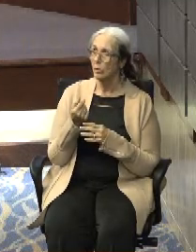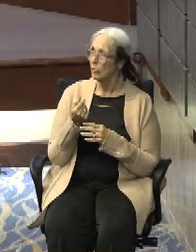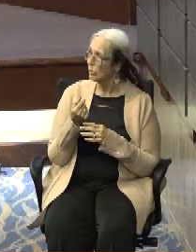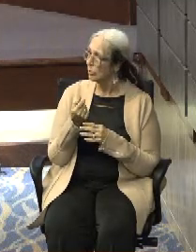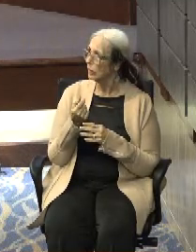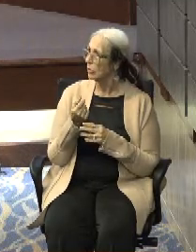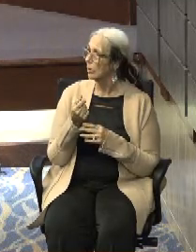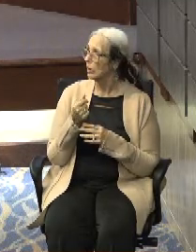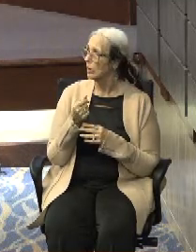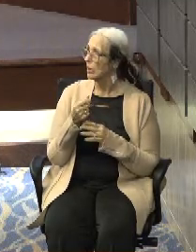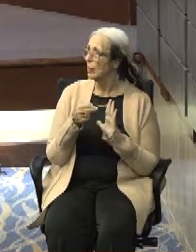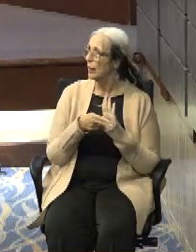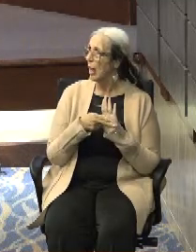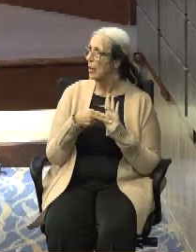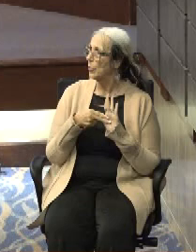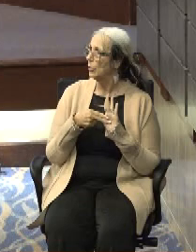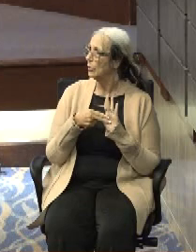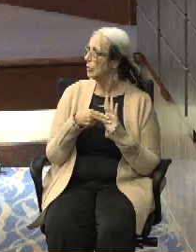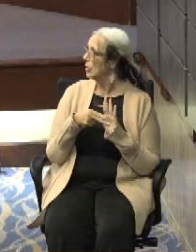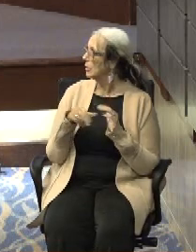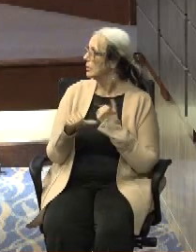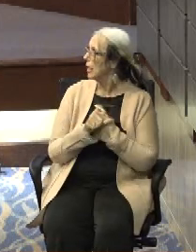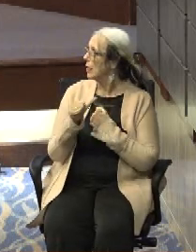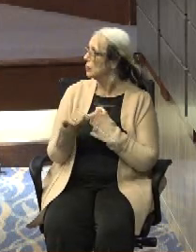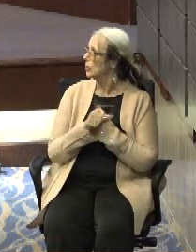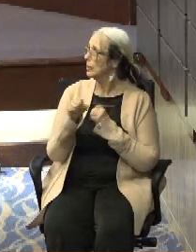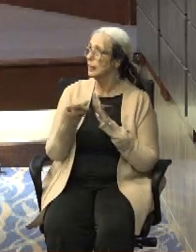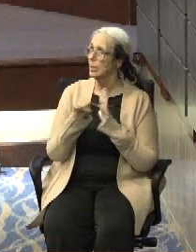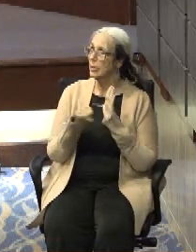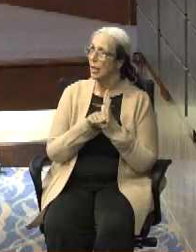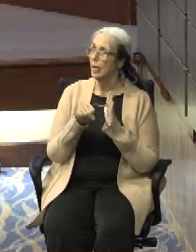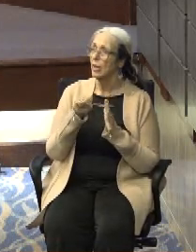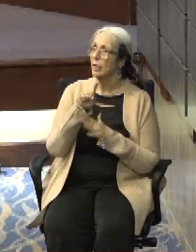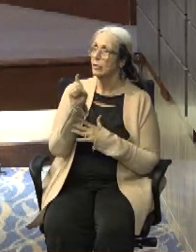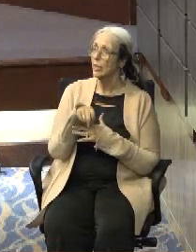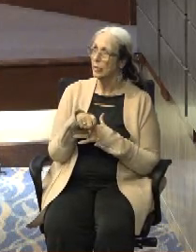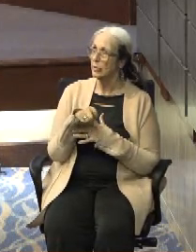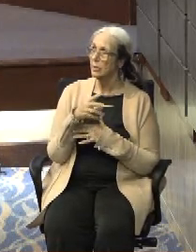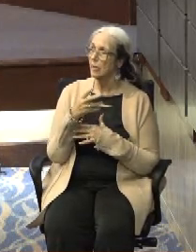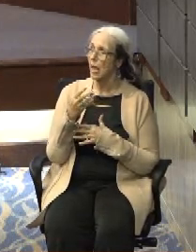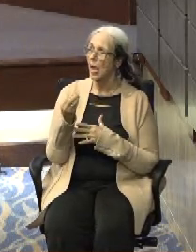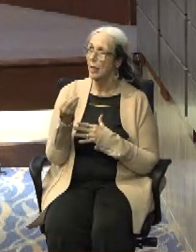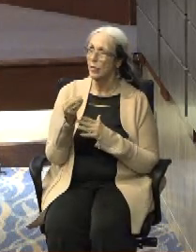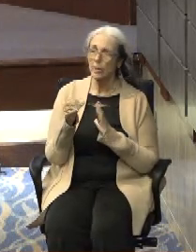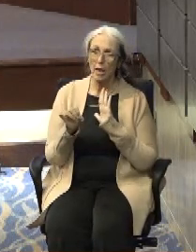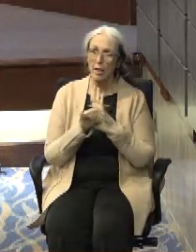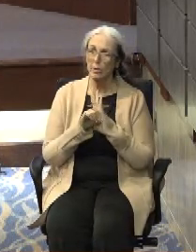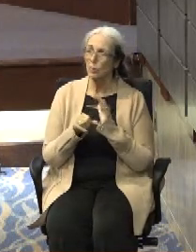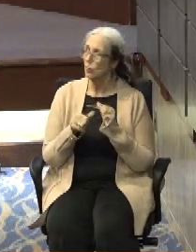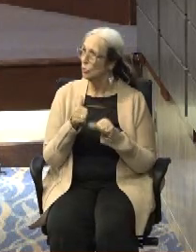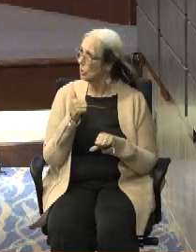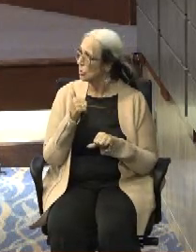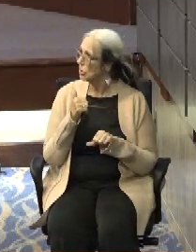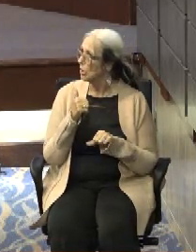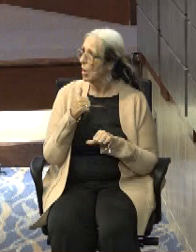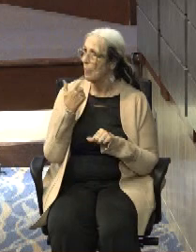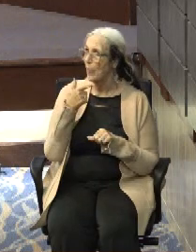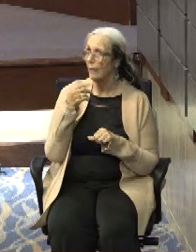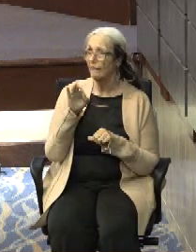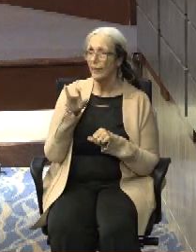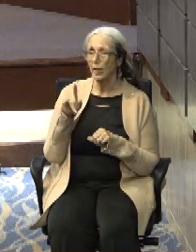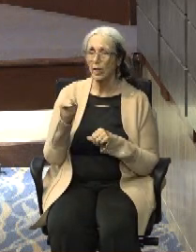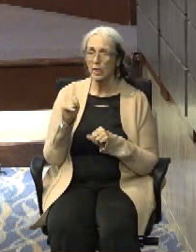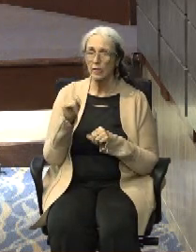have been unjustly labeled and deemed dangerous in the state of Texas, as the neighbors or ACO could not identify which 2 of the 4 puppies bit. So the